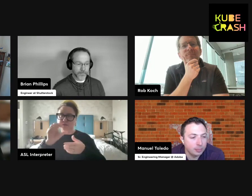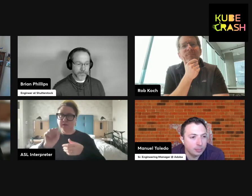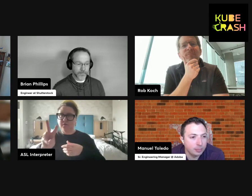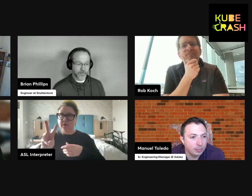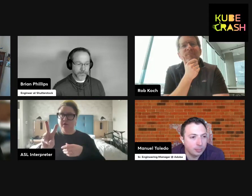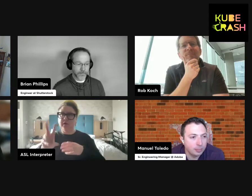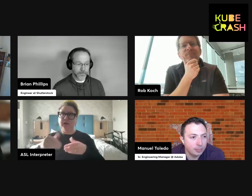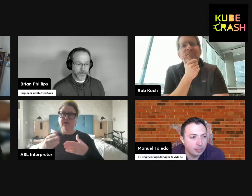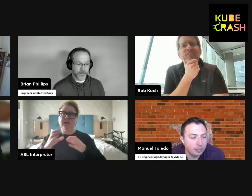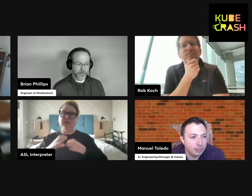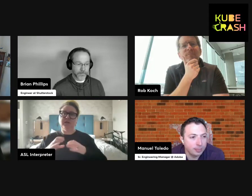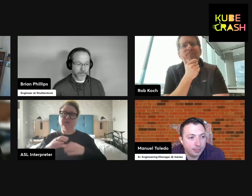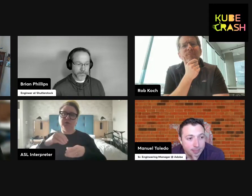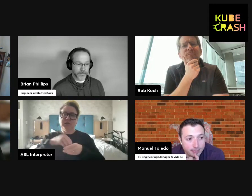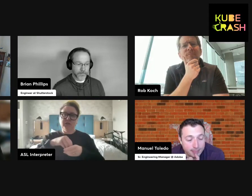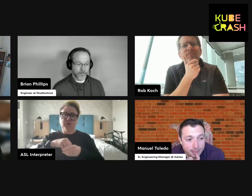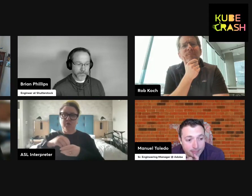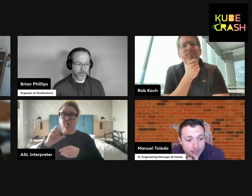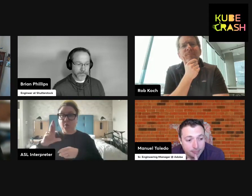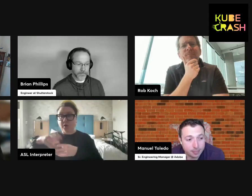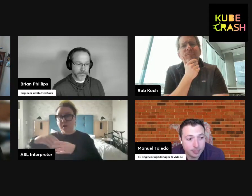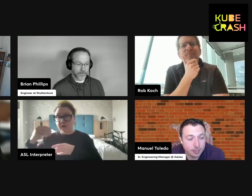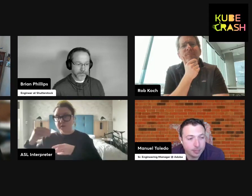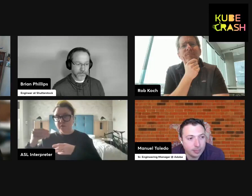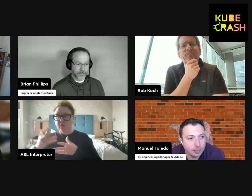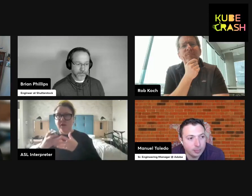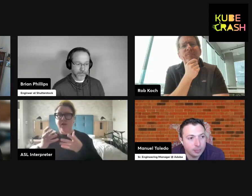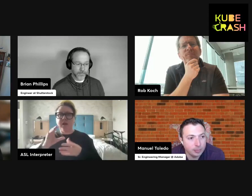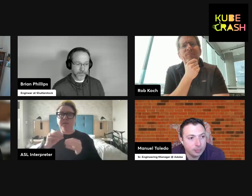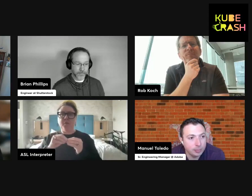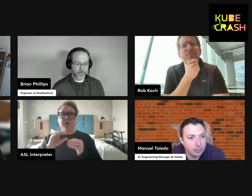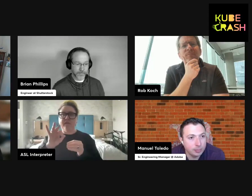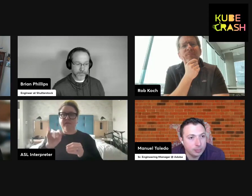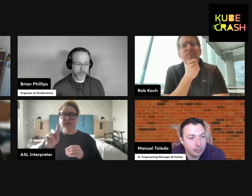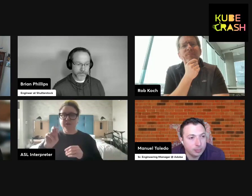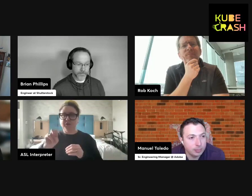external, a lot more features a lot quicker.